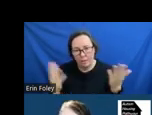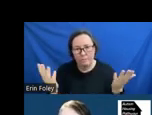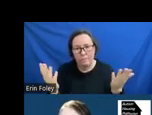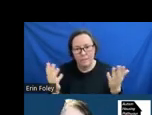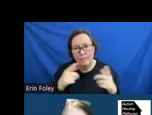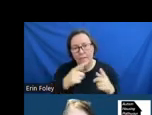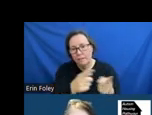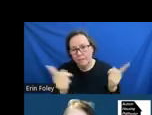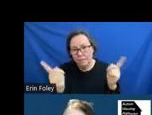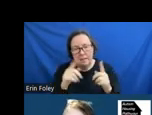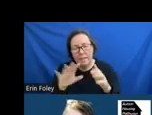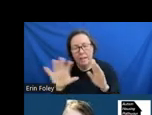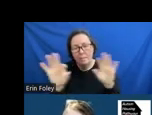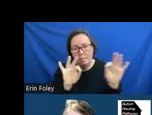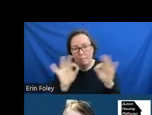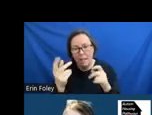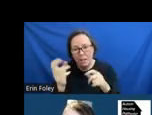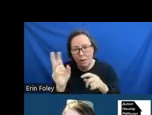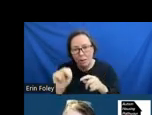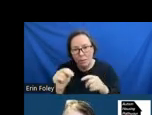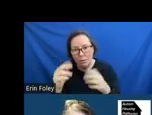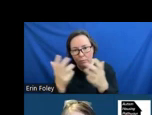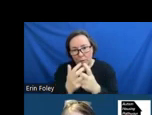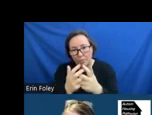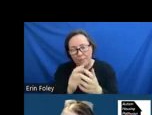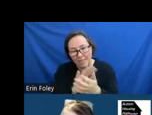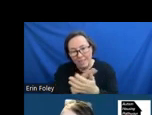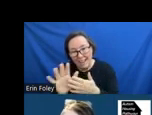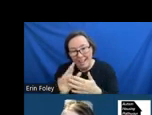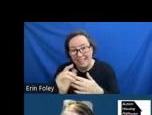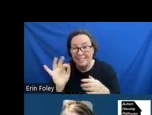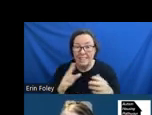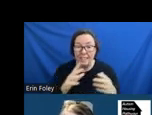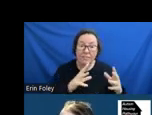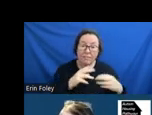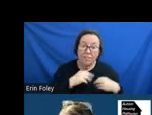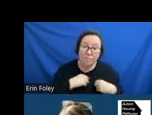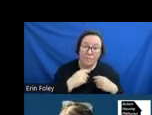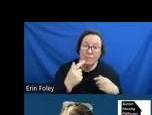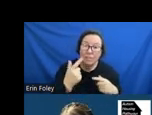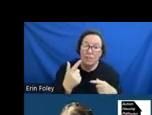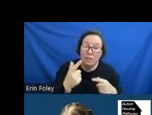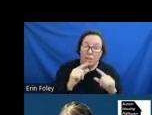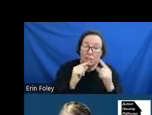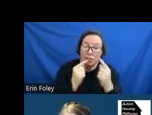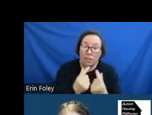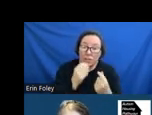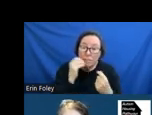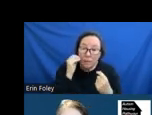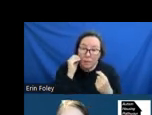are living in a DDS licensed group home, you don't really have any choice over who your housemate is.